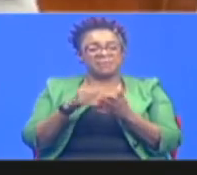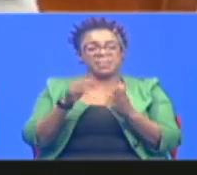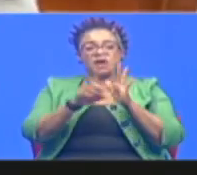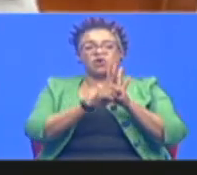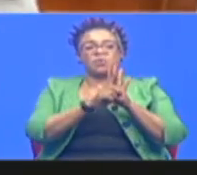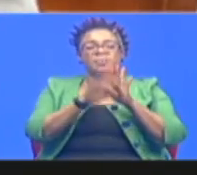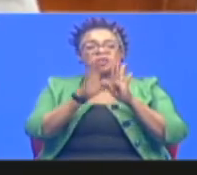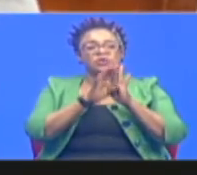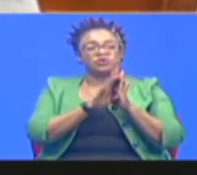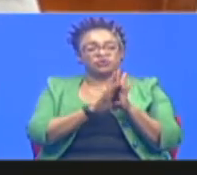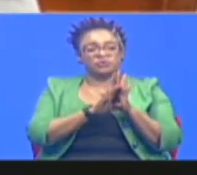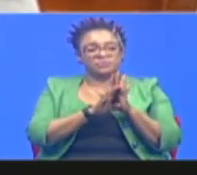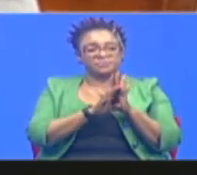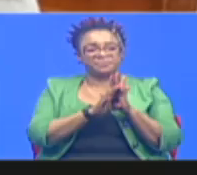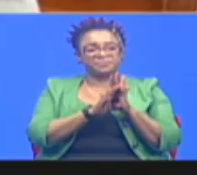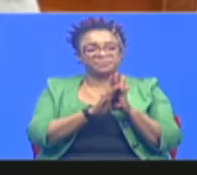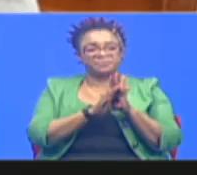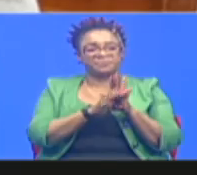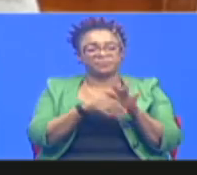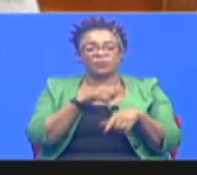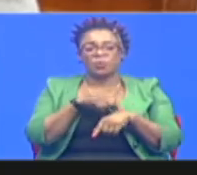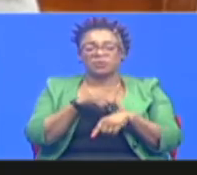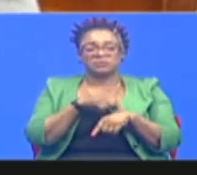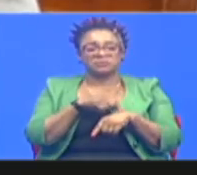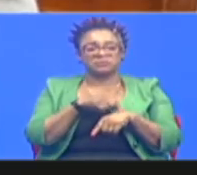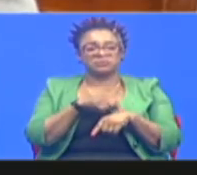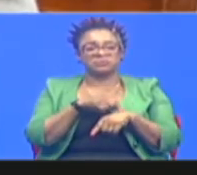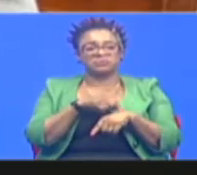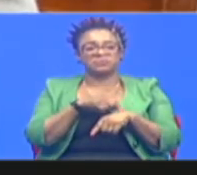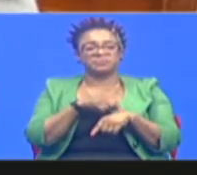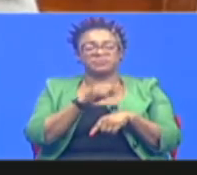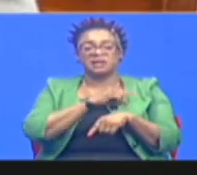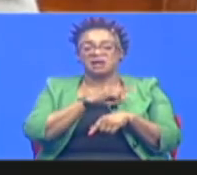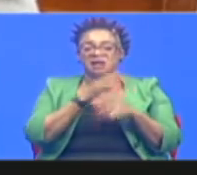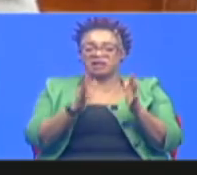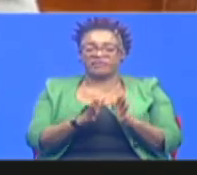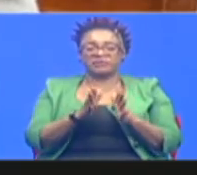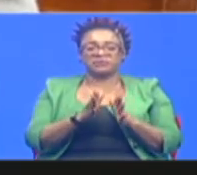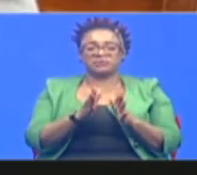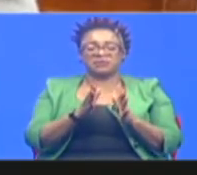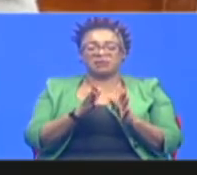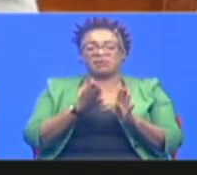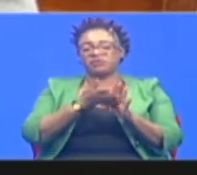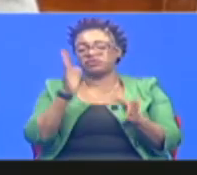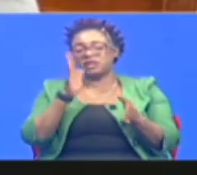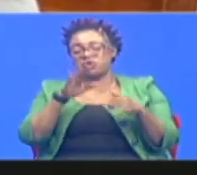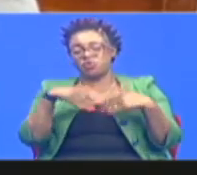Constitution, when a governor resigns or dies in office,